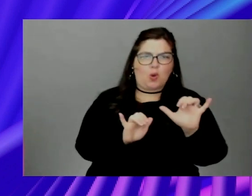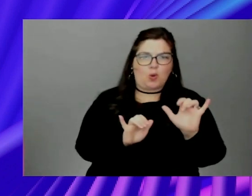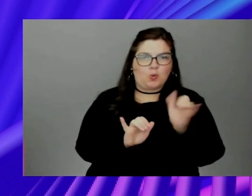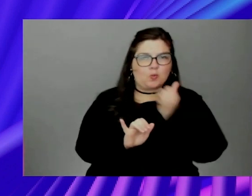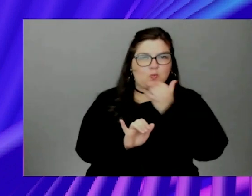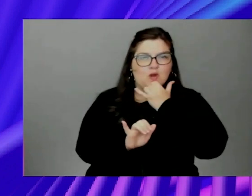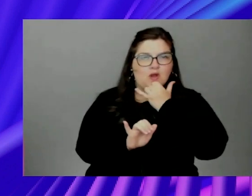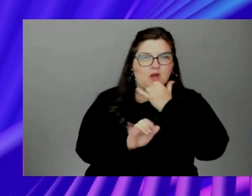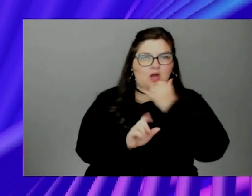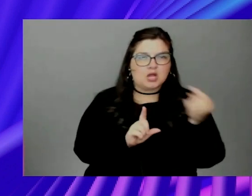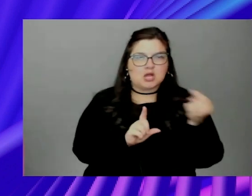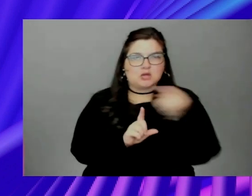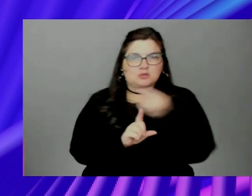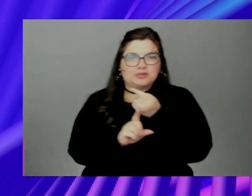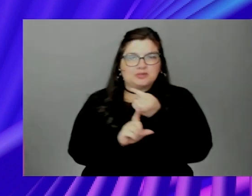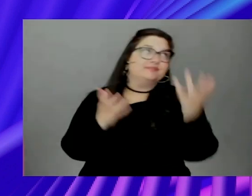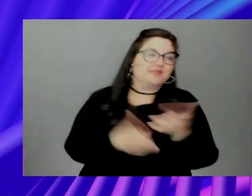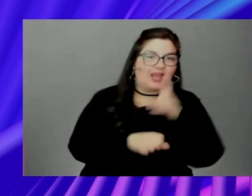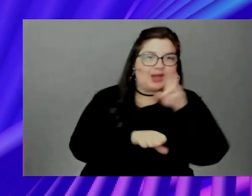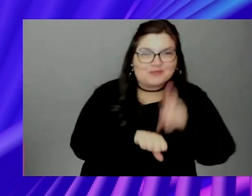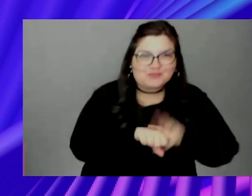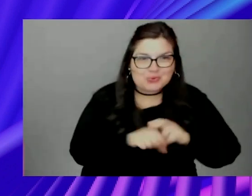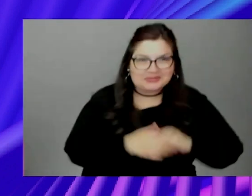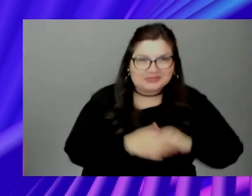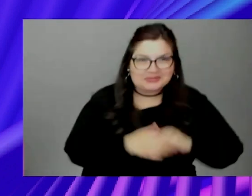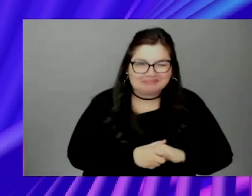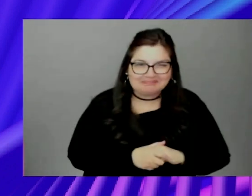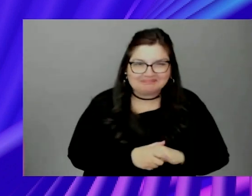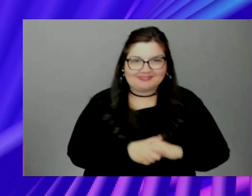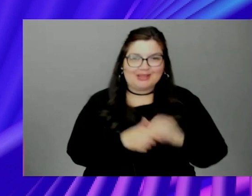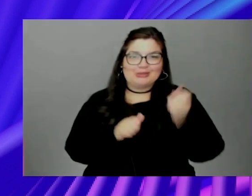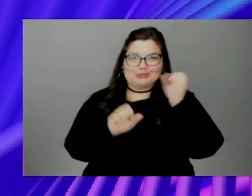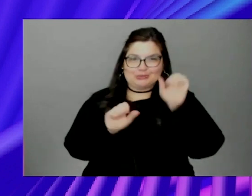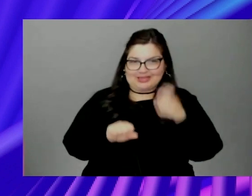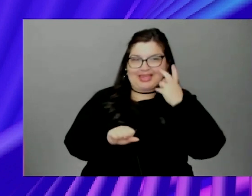window, of course. But here we can see we deployed it out to